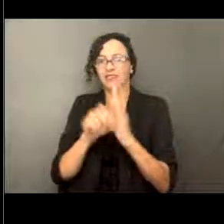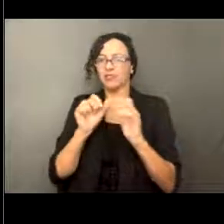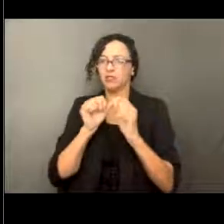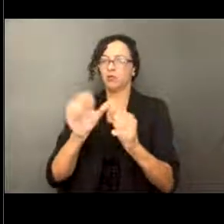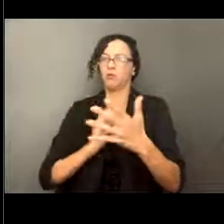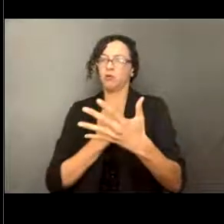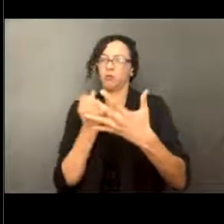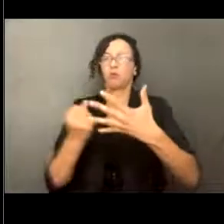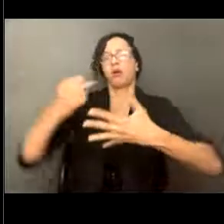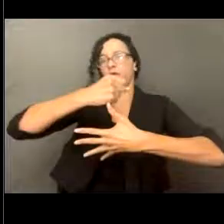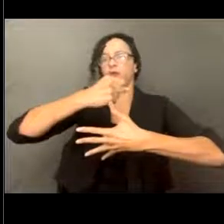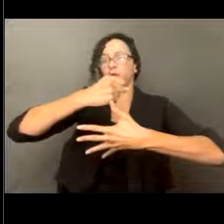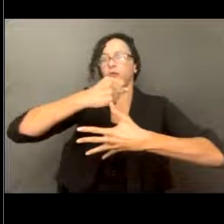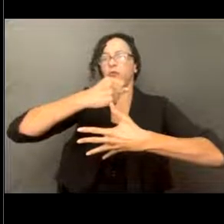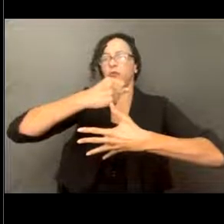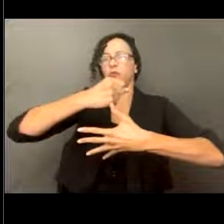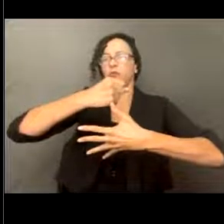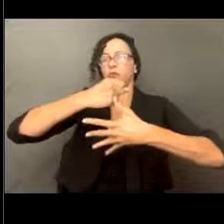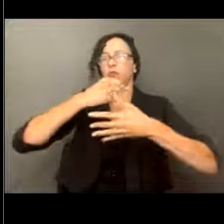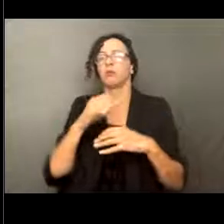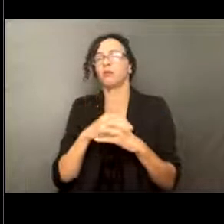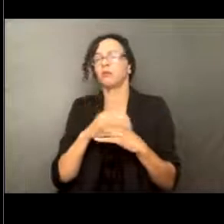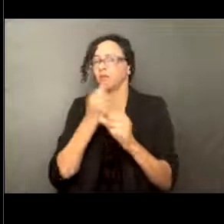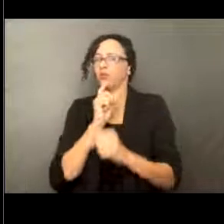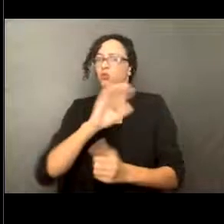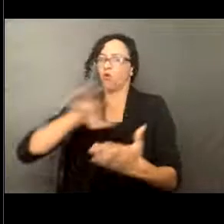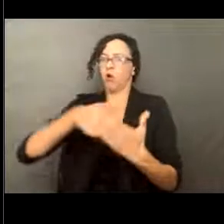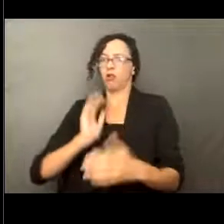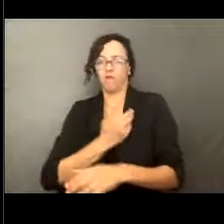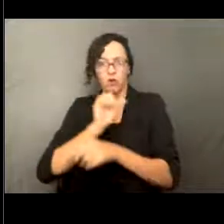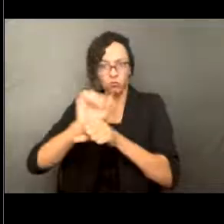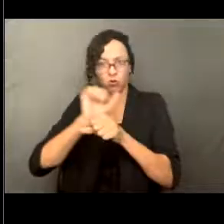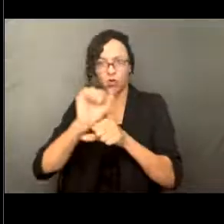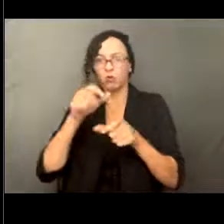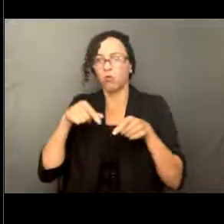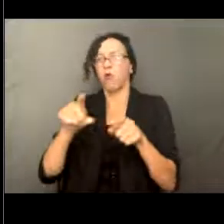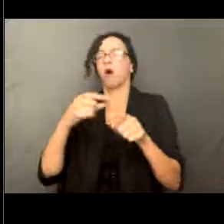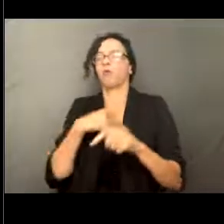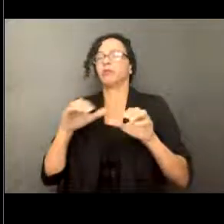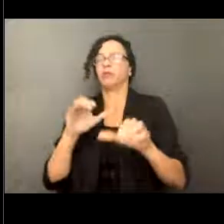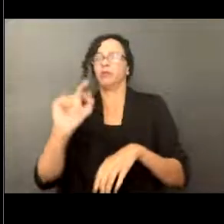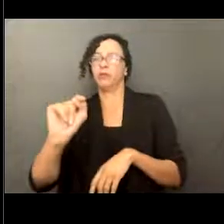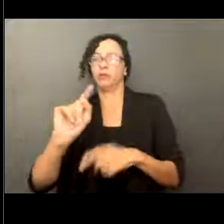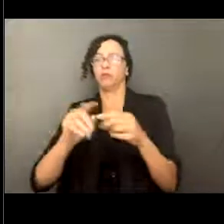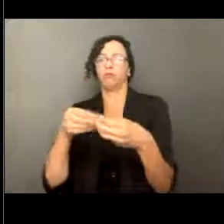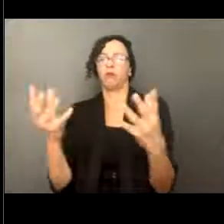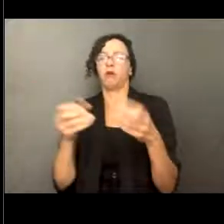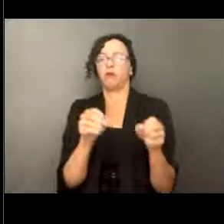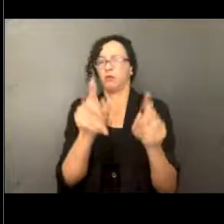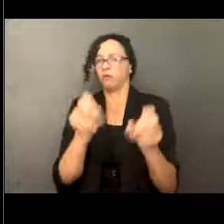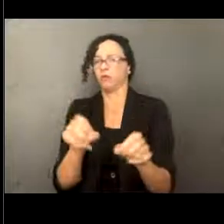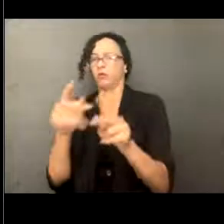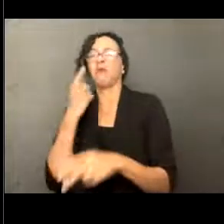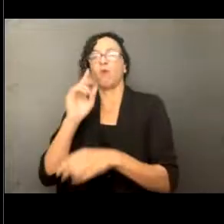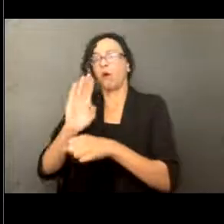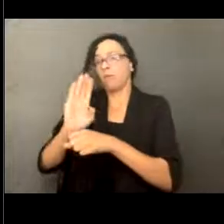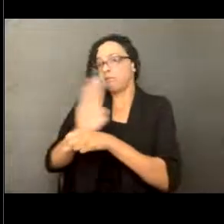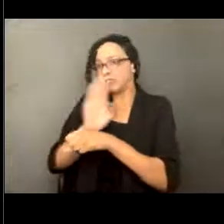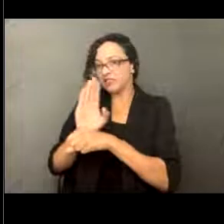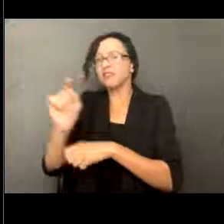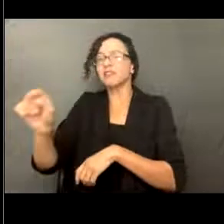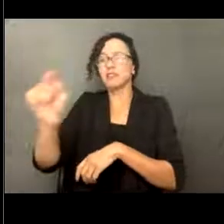transportation space to ensure that all of our work as we do it, that it's providing opportunities for businesses and for